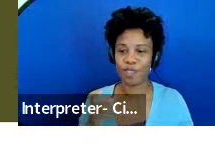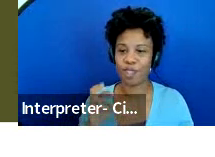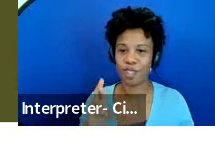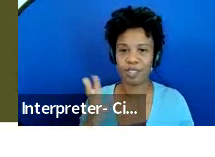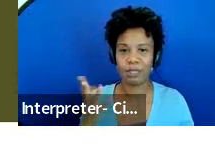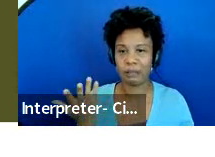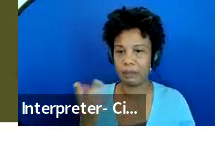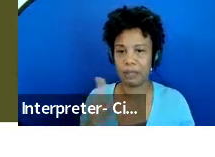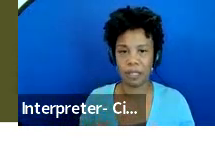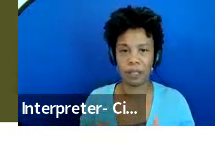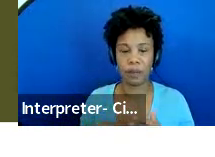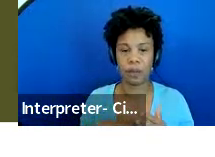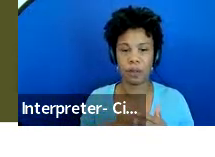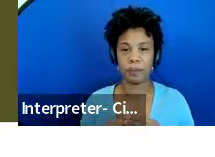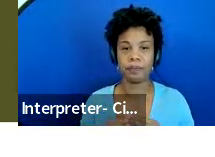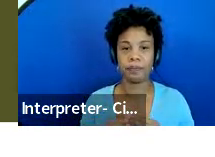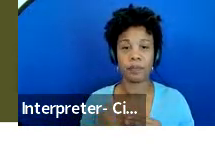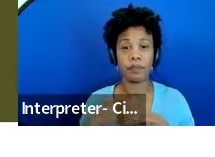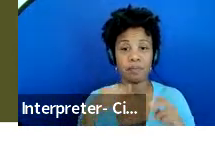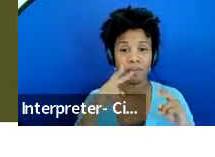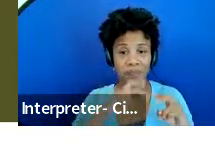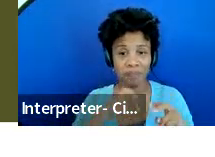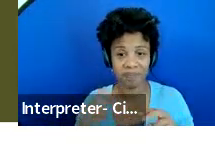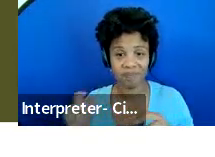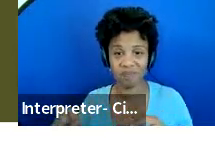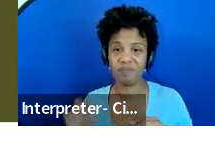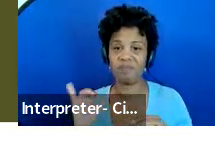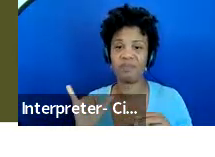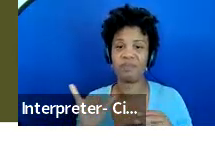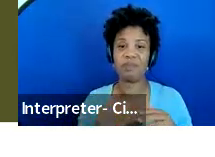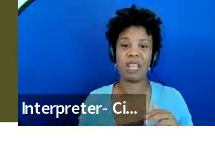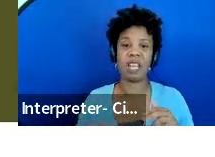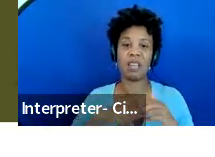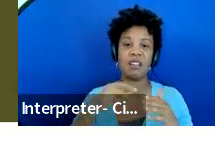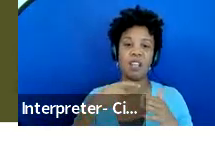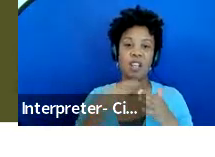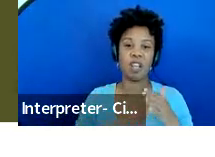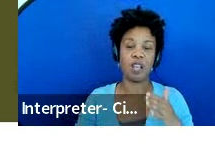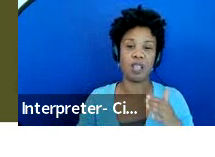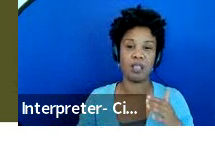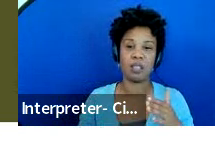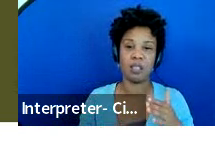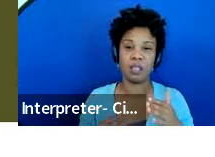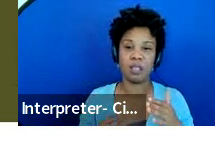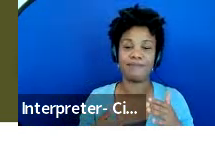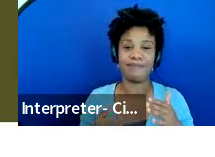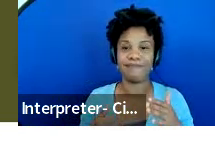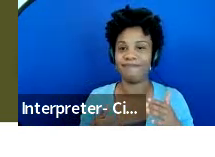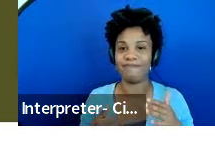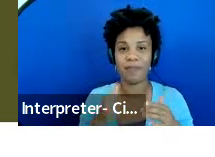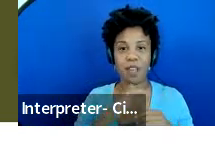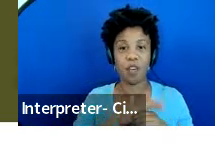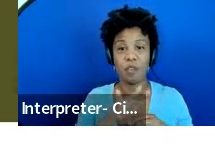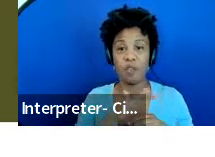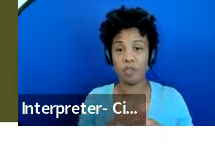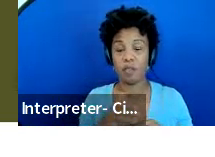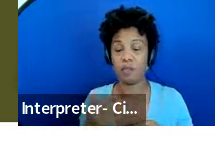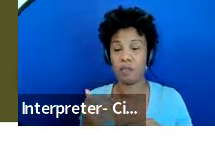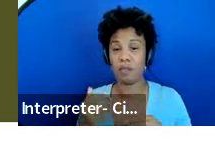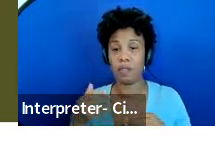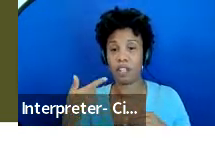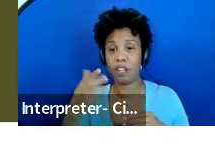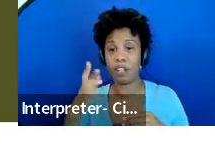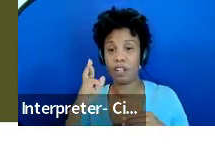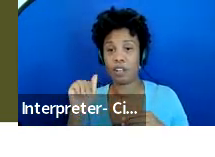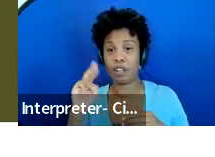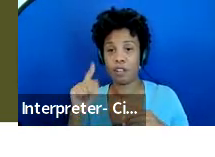hinders persons with disabilities from meeting their basic needs. And so if the grant is unable to cover basic needs, we kind of think that its value is going to